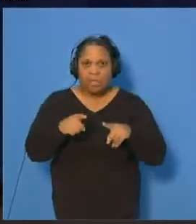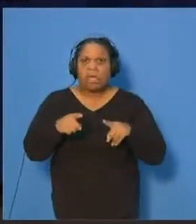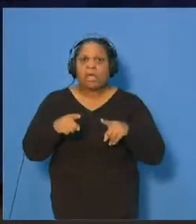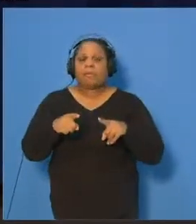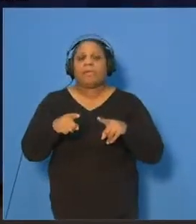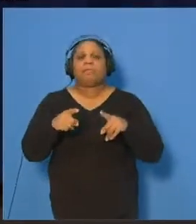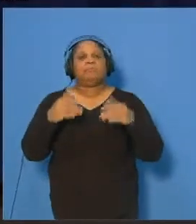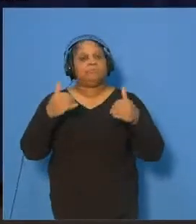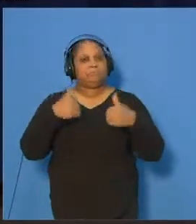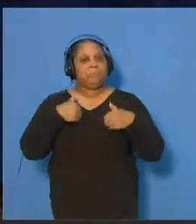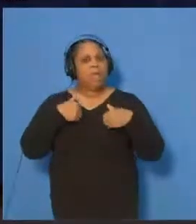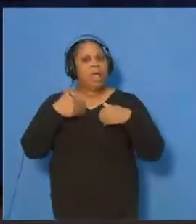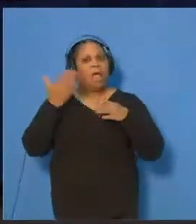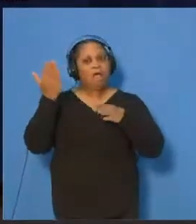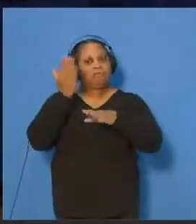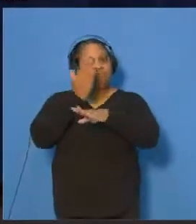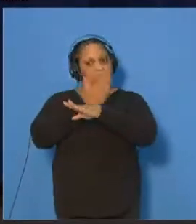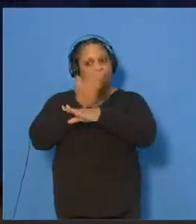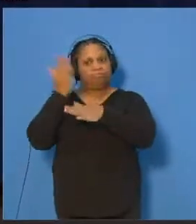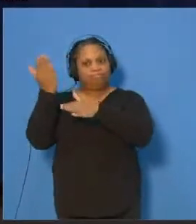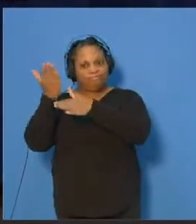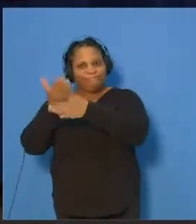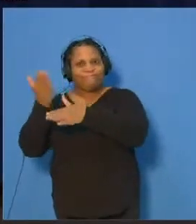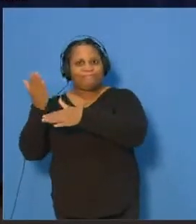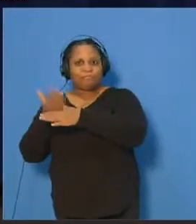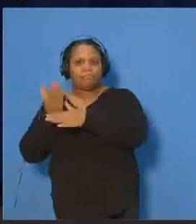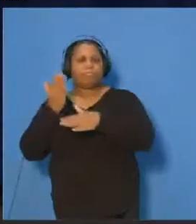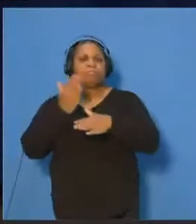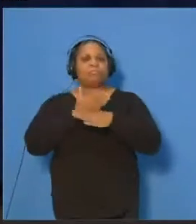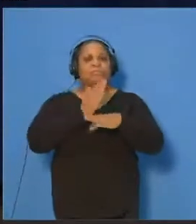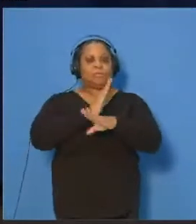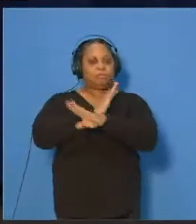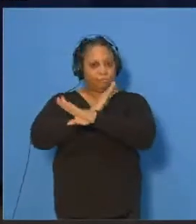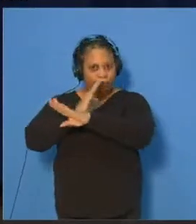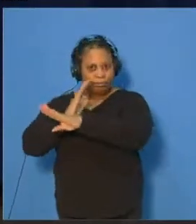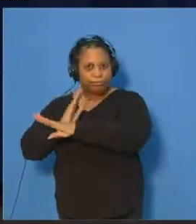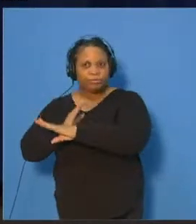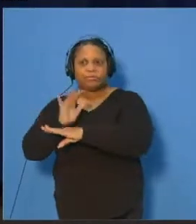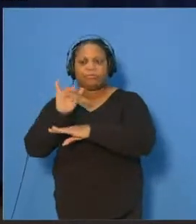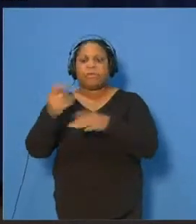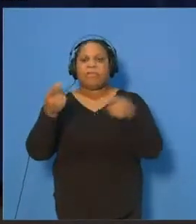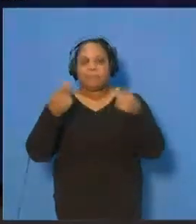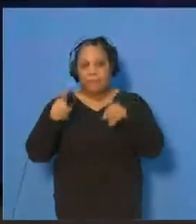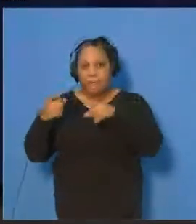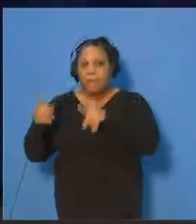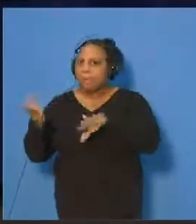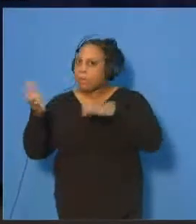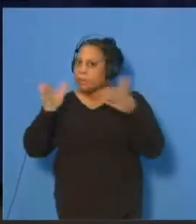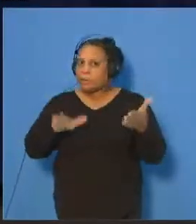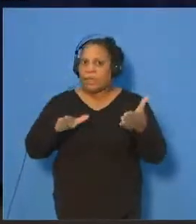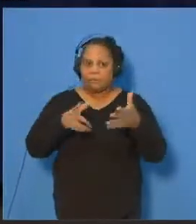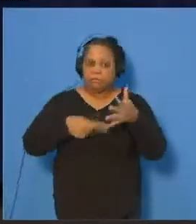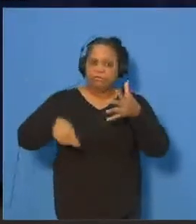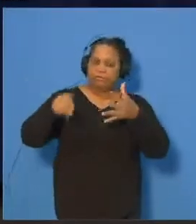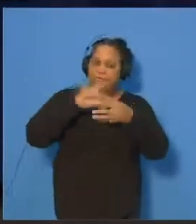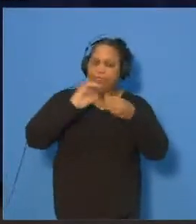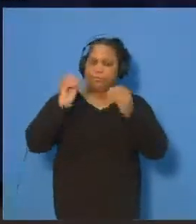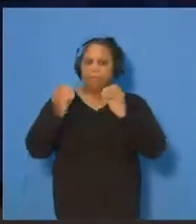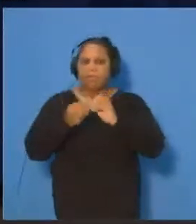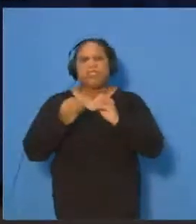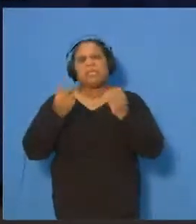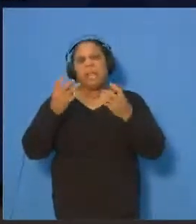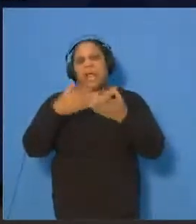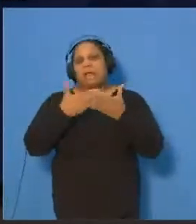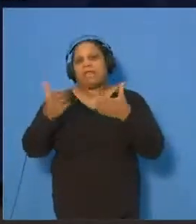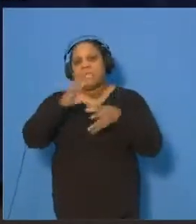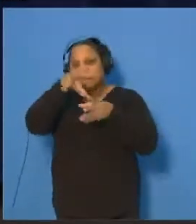to have the interventions which are necessary to prevent that particular outcome. And we're going to try our best. So there's a lot of things that factor into that.